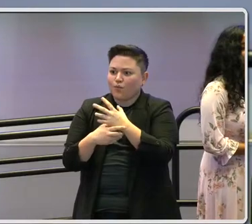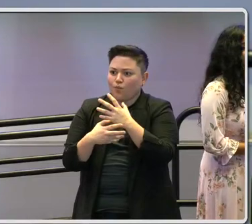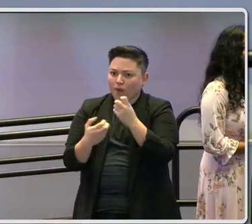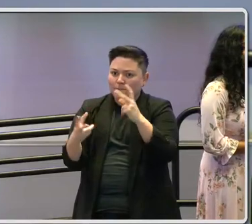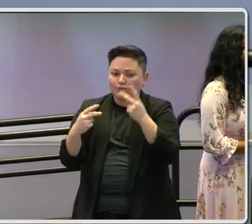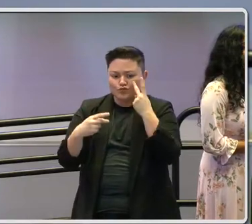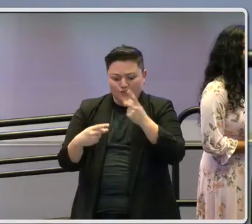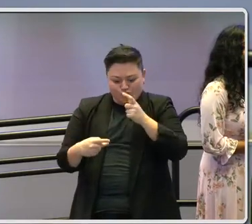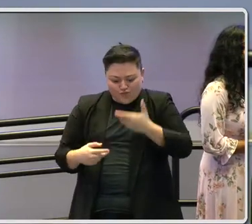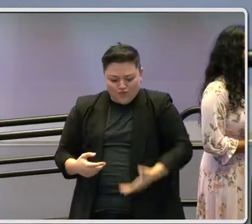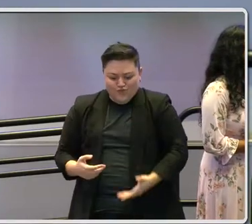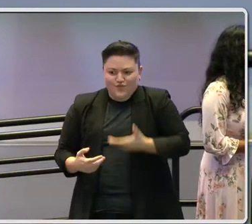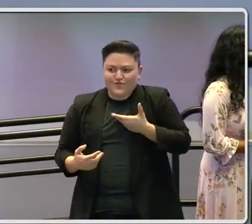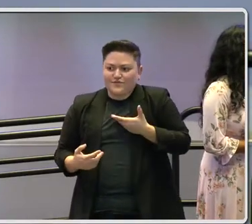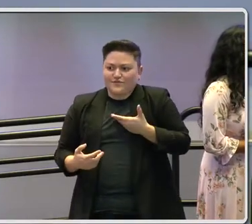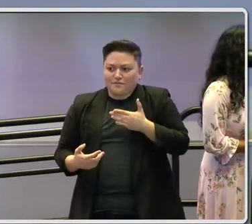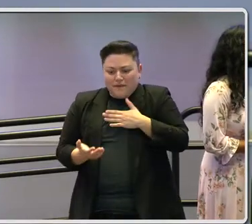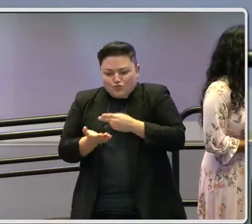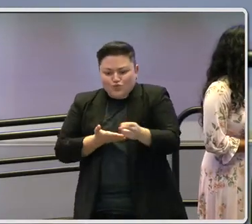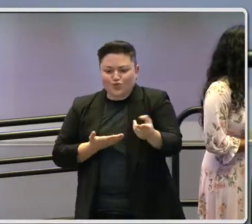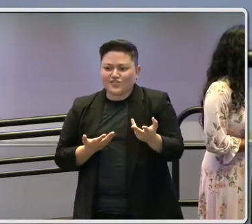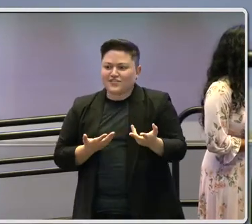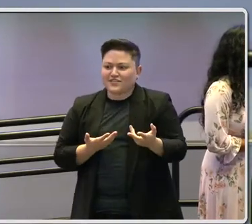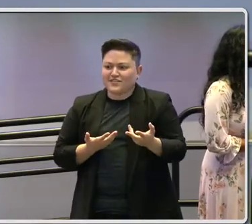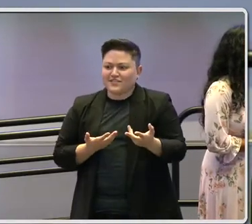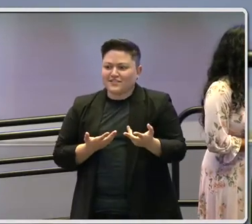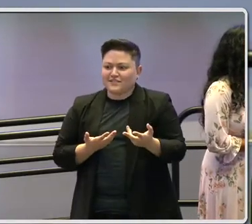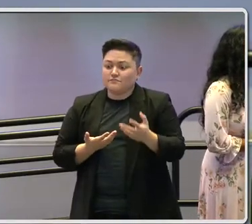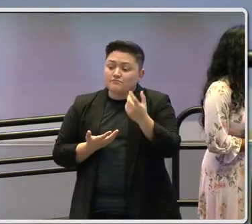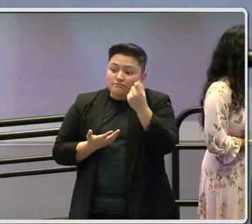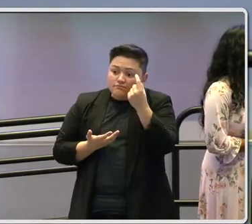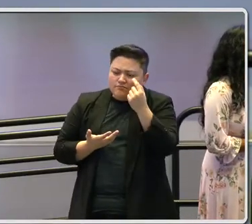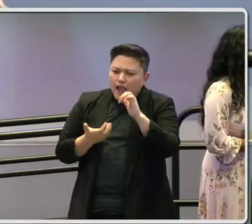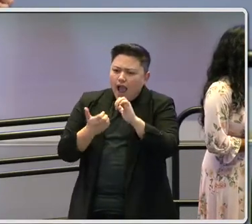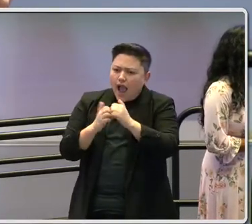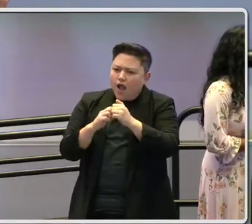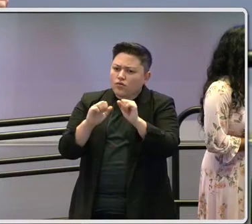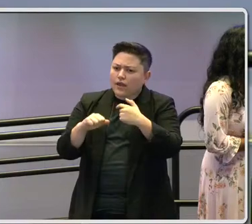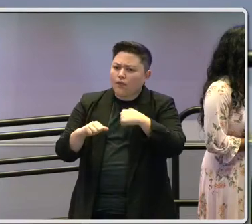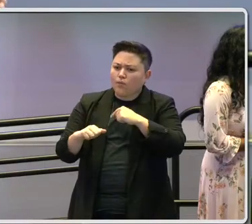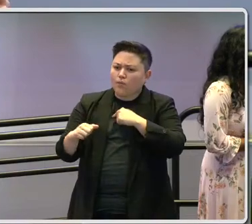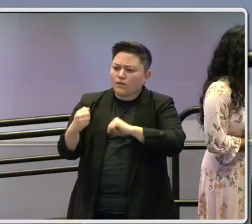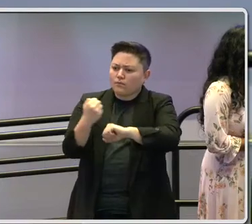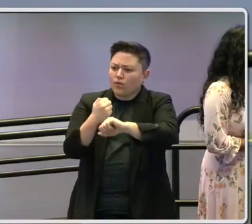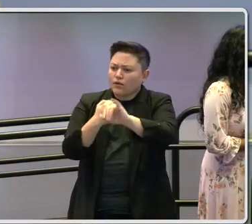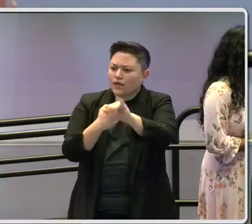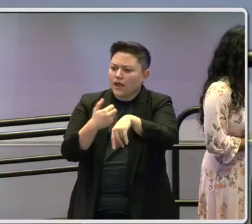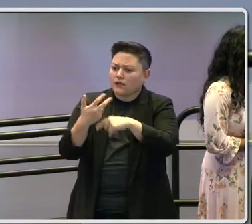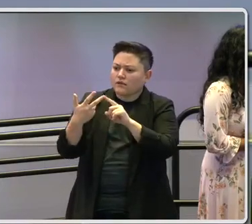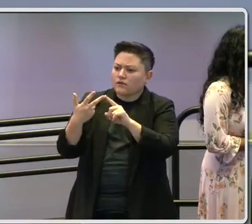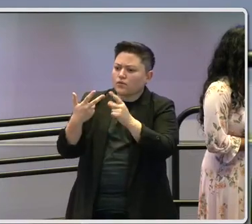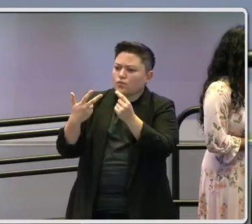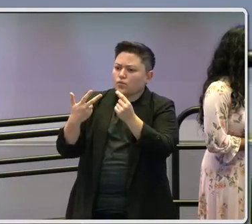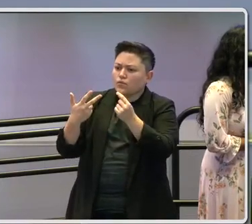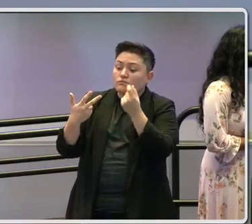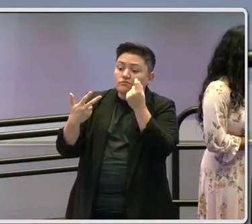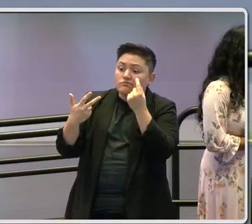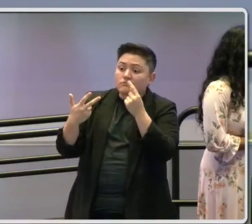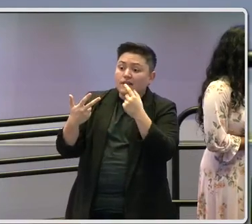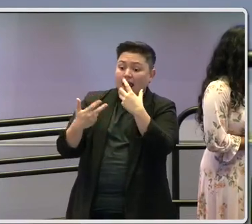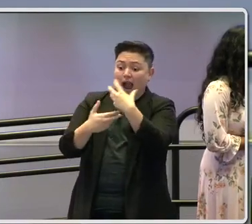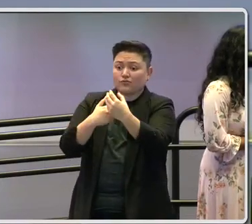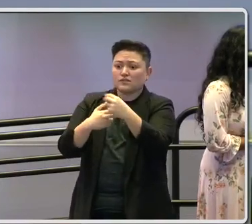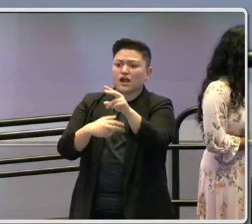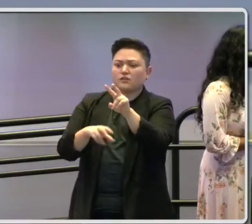are. And in order to do that for someone, it means genuinely looking past the